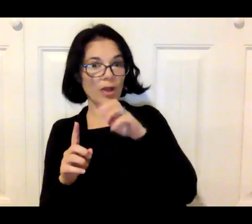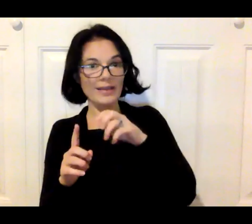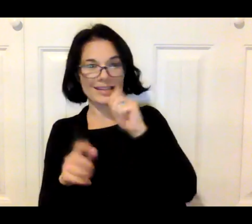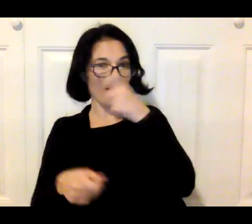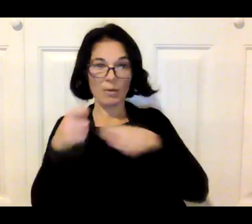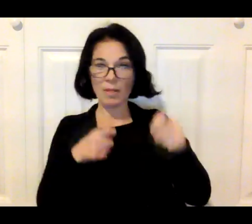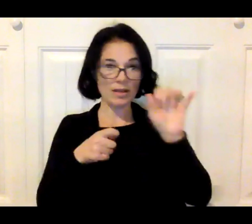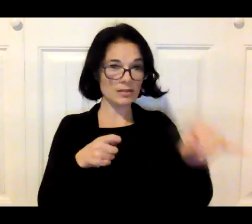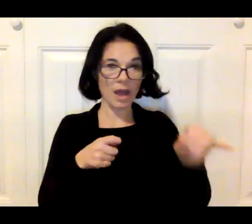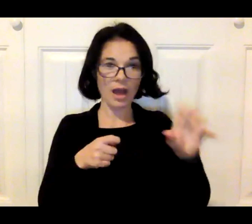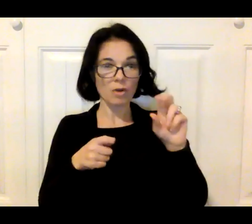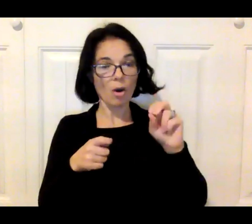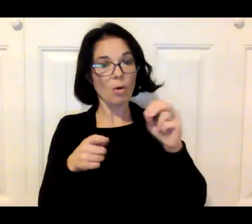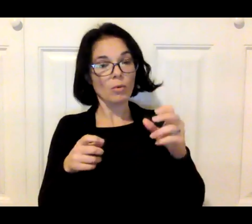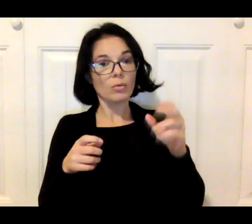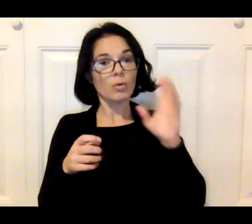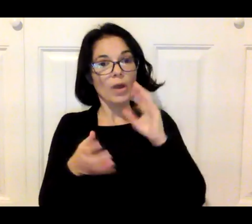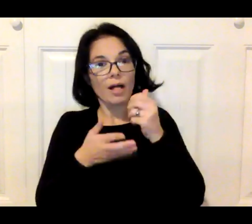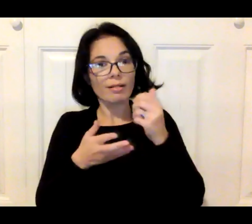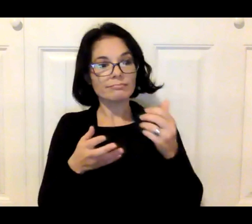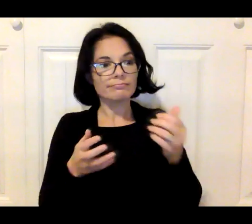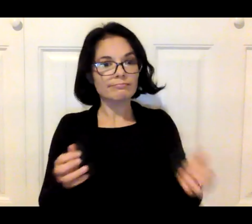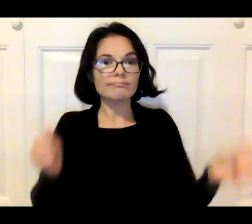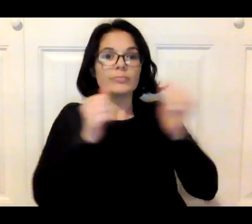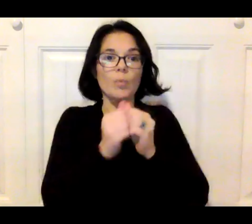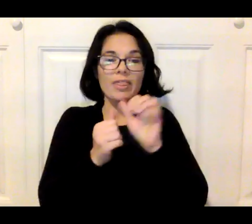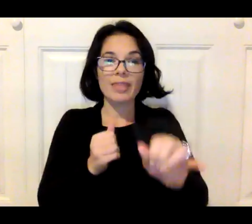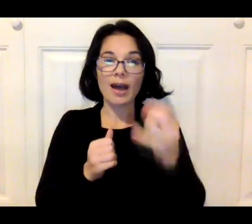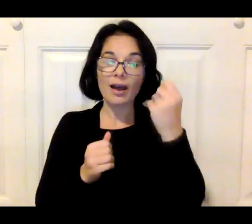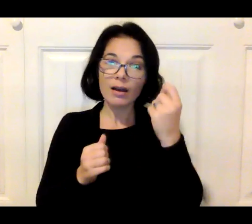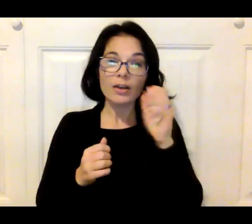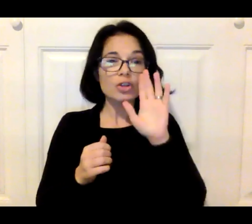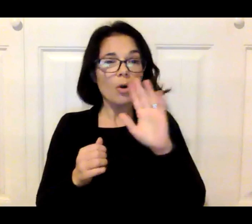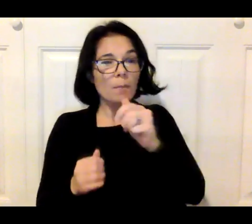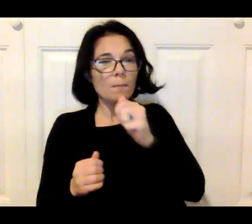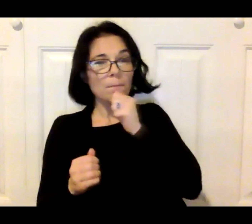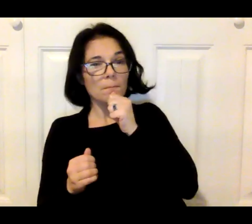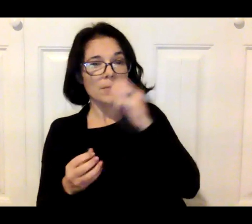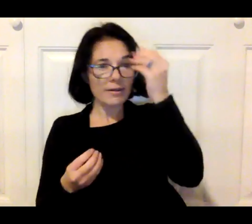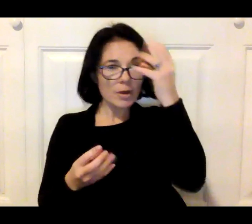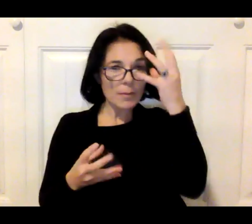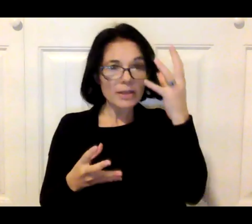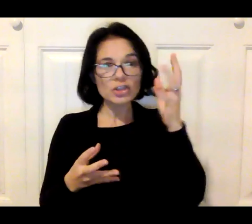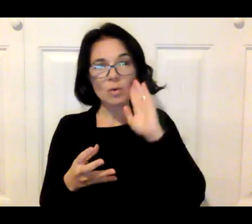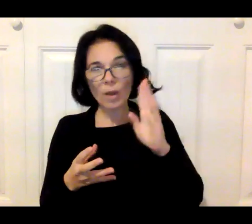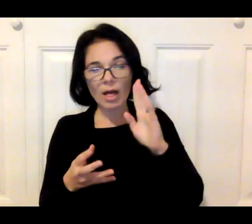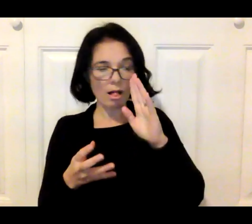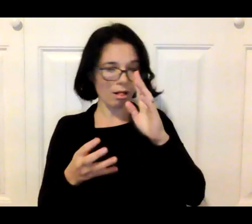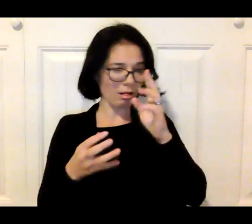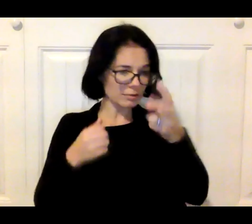that. It also doesn't keep your personal information. It encrypts